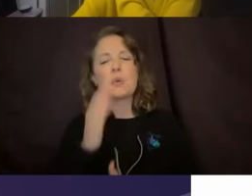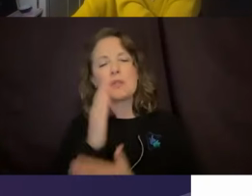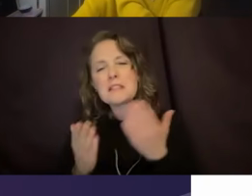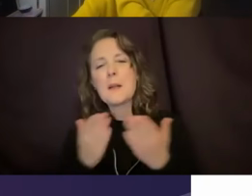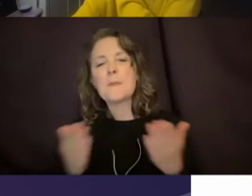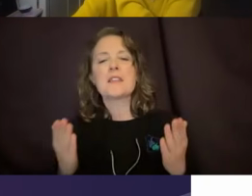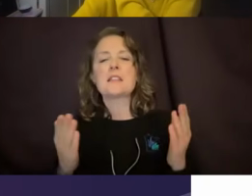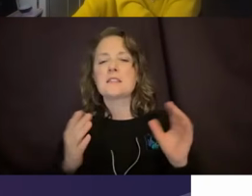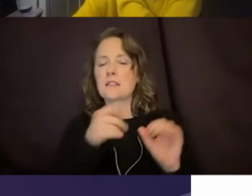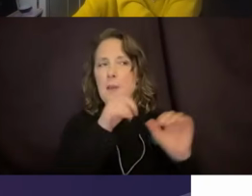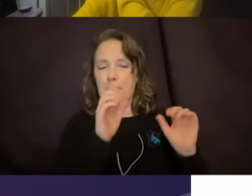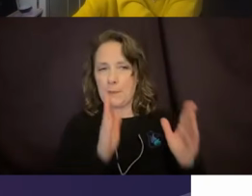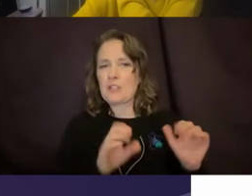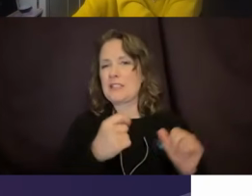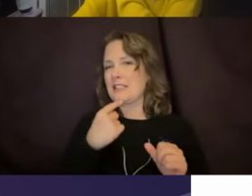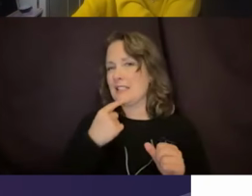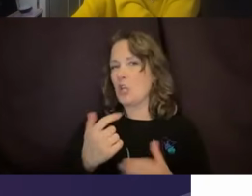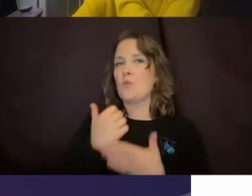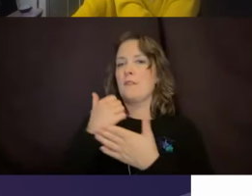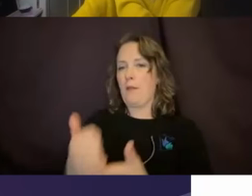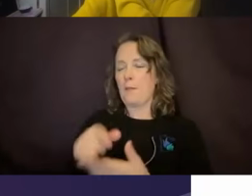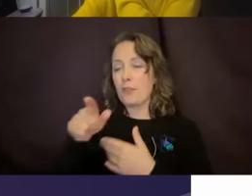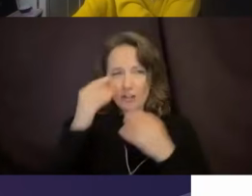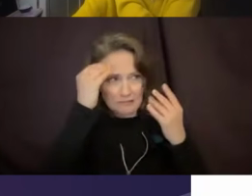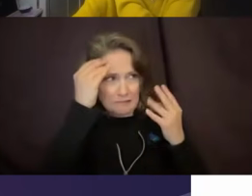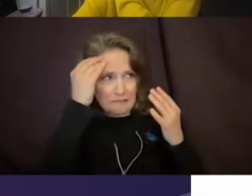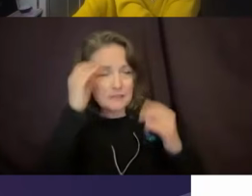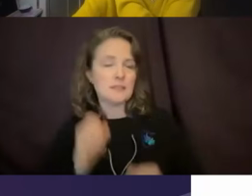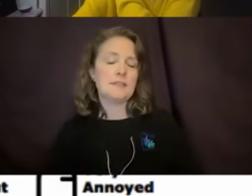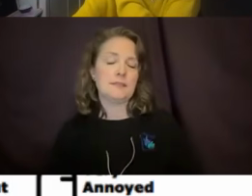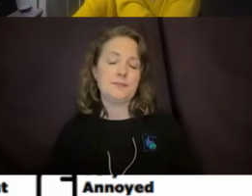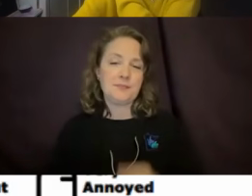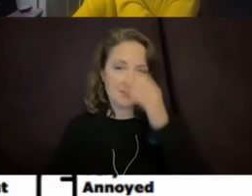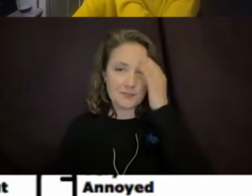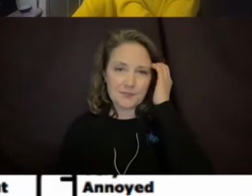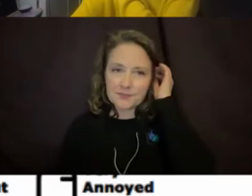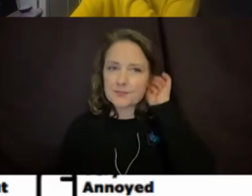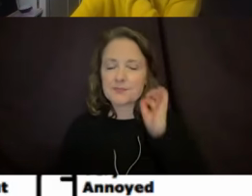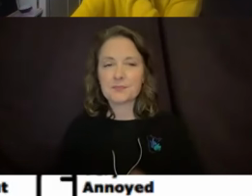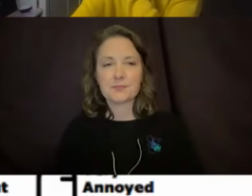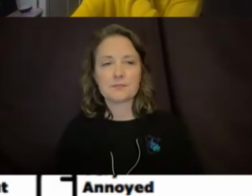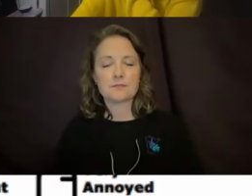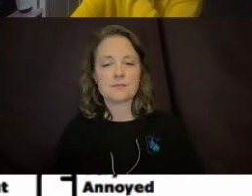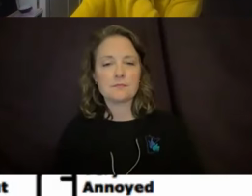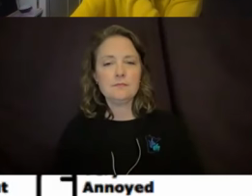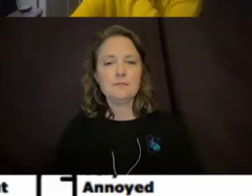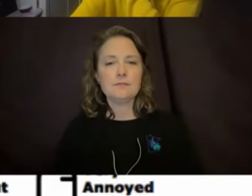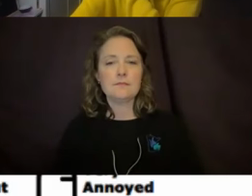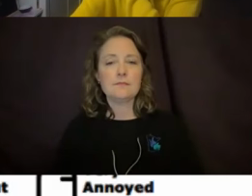are said and try to counter some of those thoughts that they might learn over time. And then again